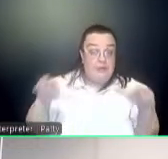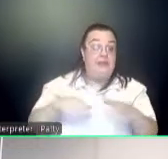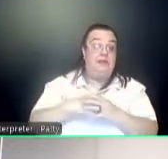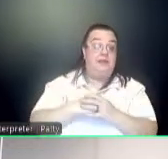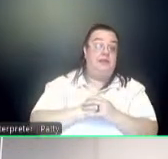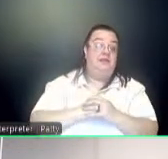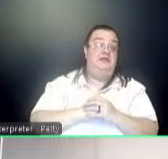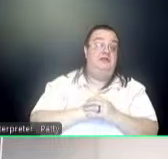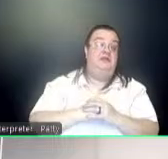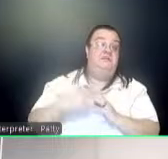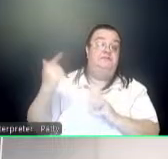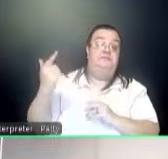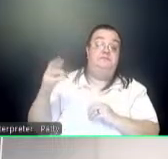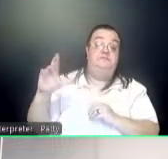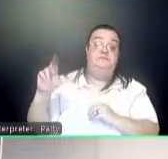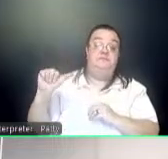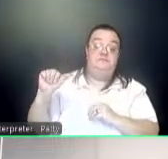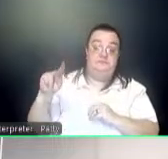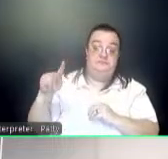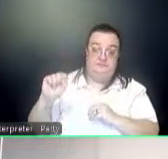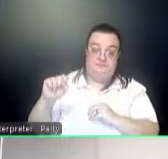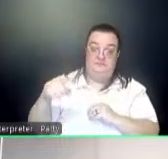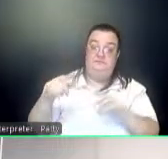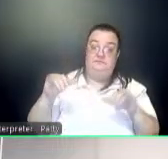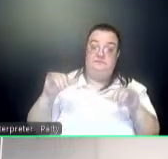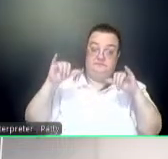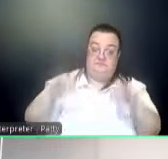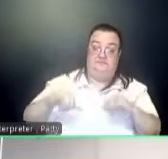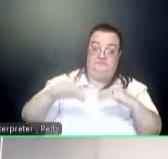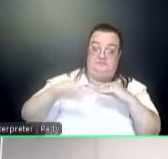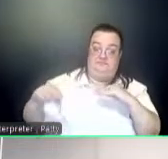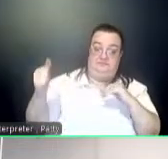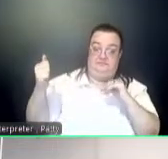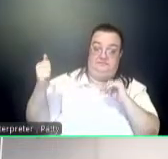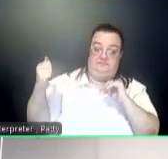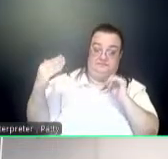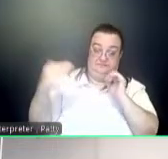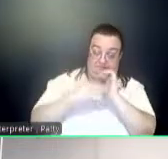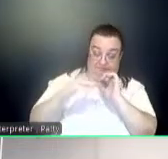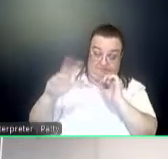The grants have remained flat at 15.3.